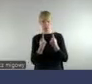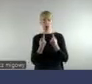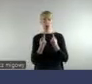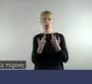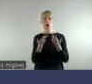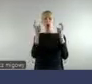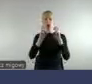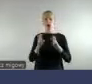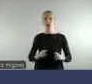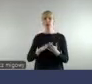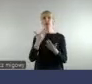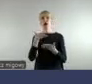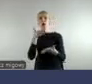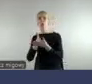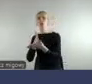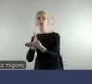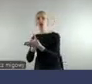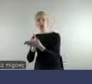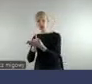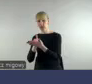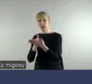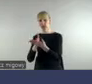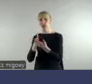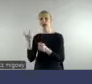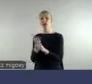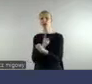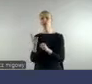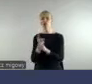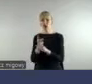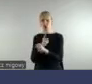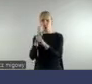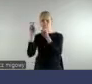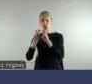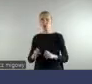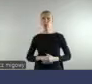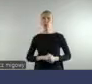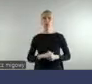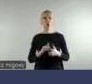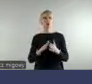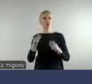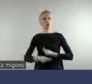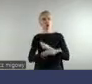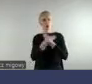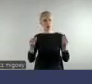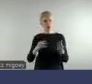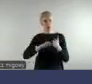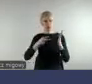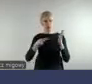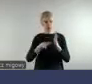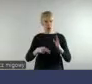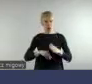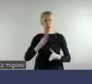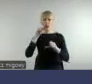these analyses are followed up with a developing plan within the frame of the County Emergency Council, which I will get back